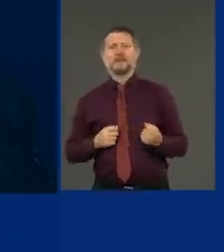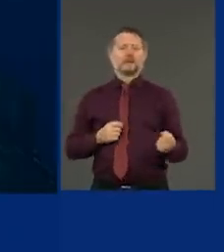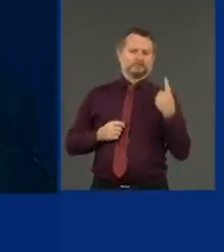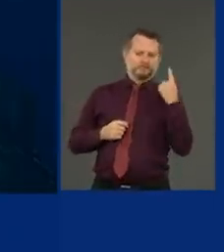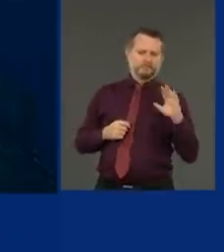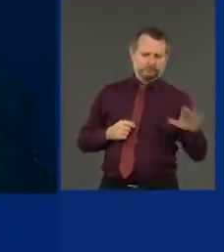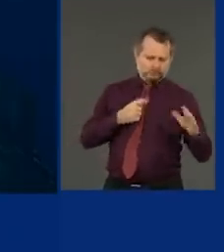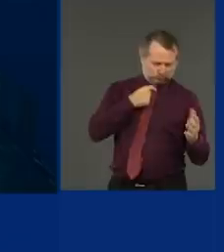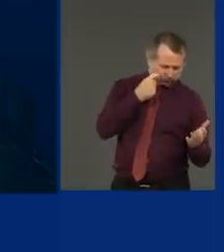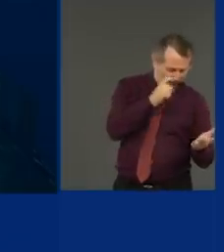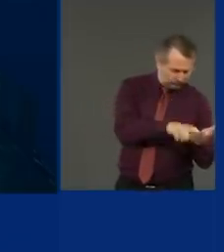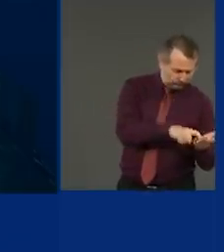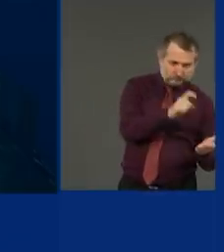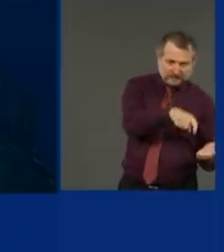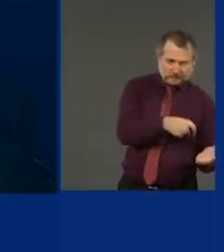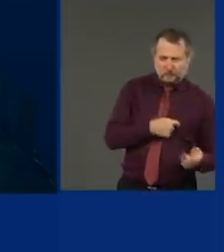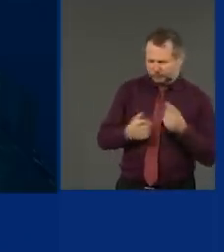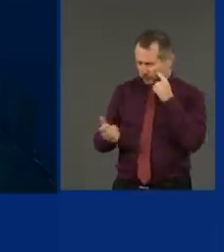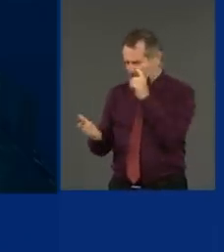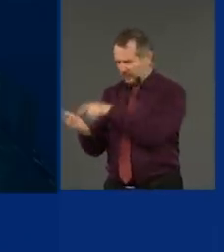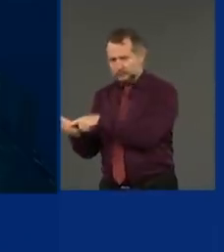have to move to resolve them.